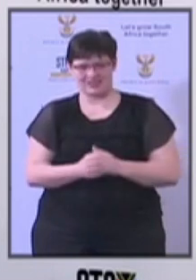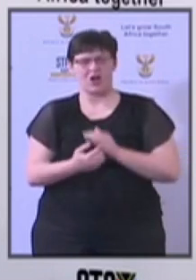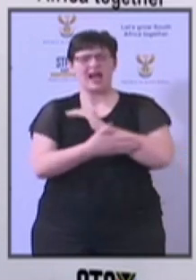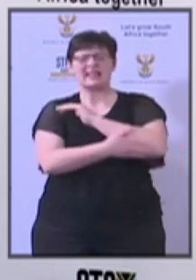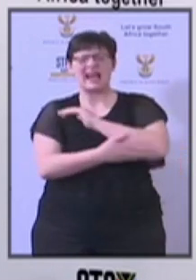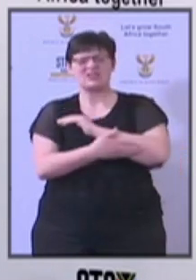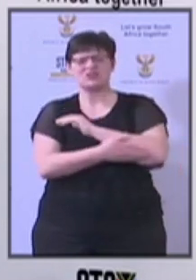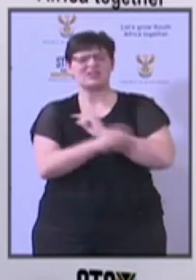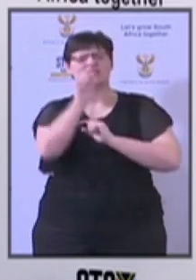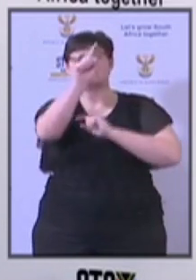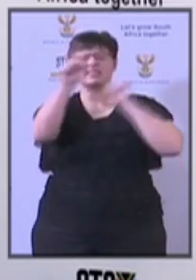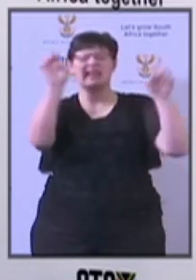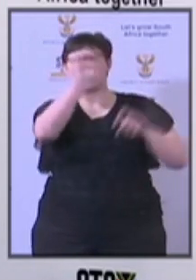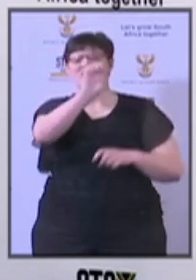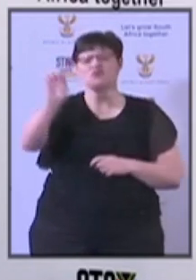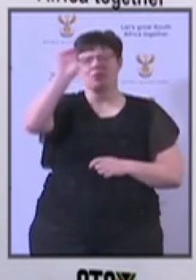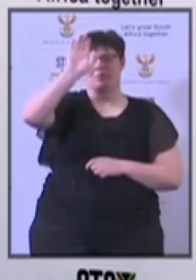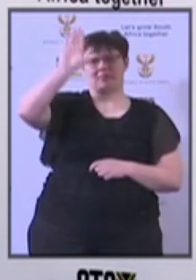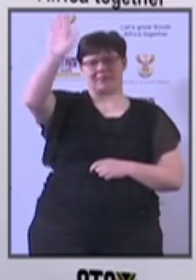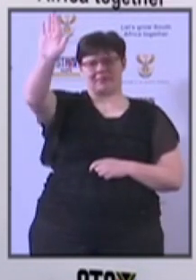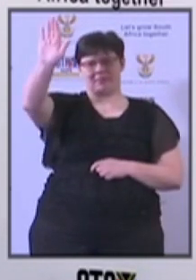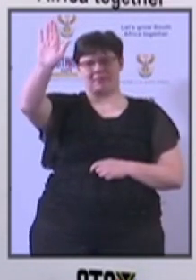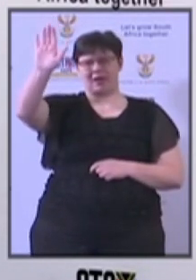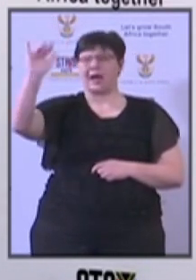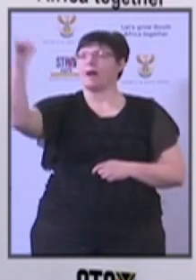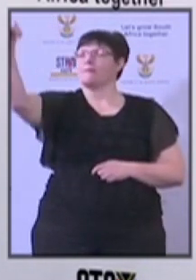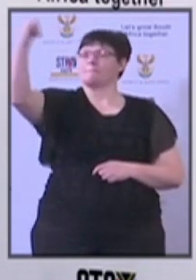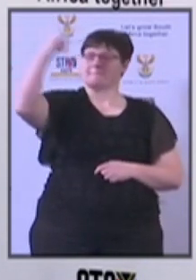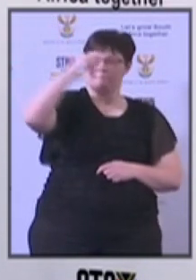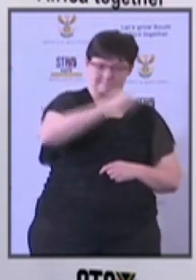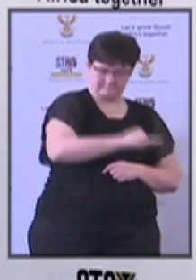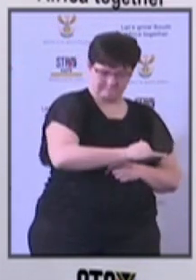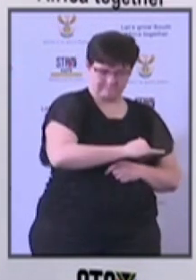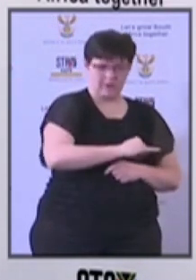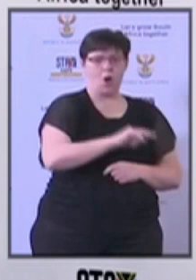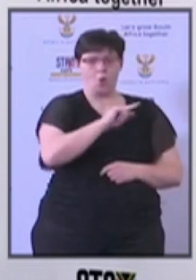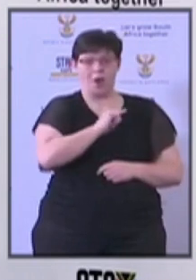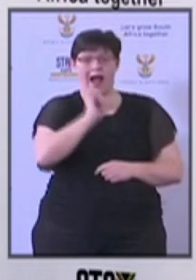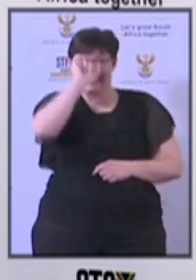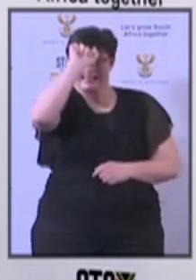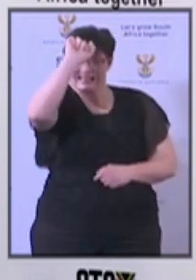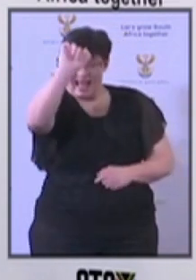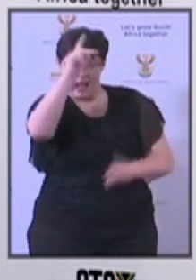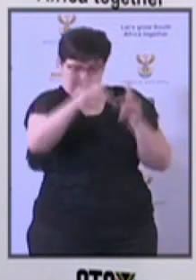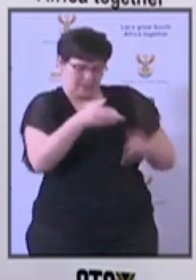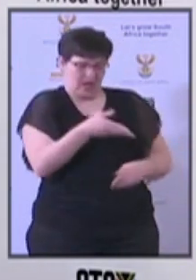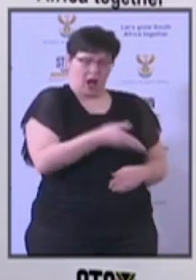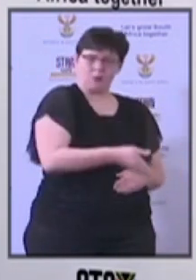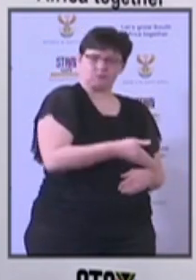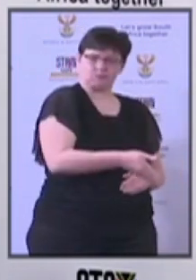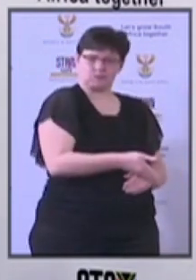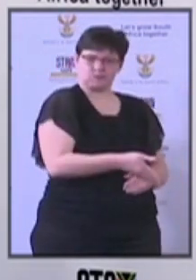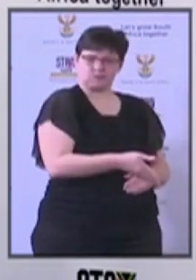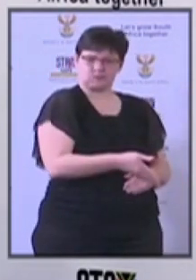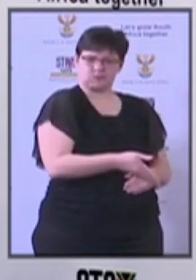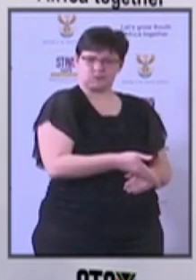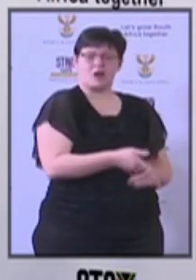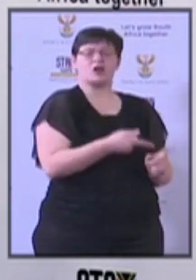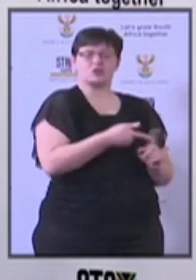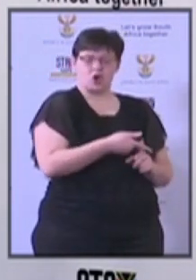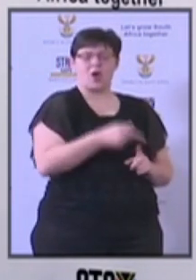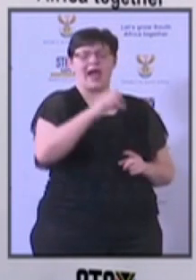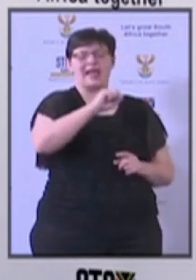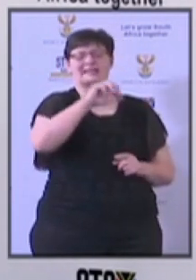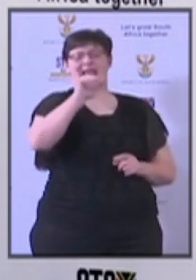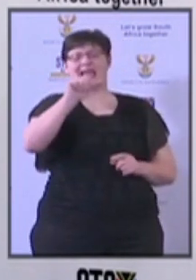especially countries in Europe, used to send planes here to fetch their nationals and take them back home. When they hire a SAC